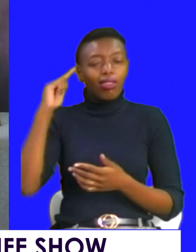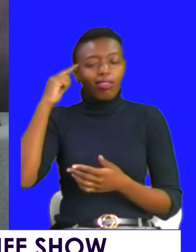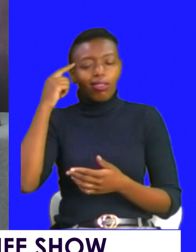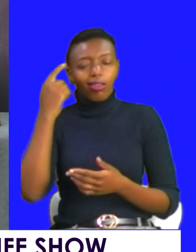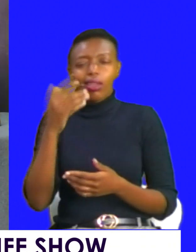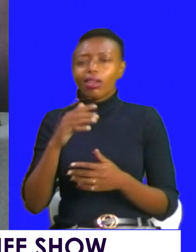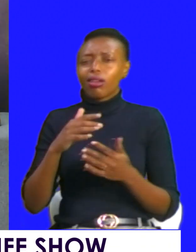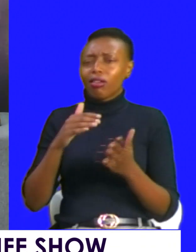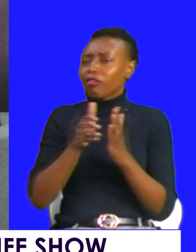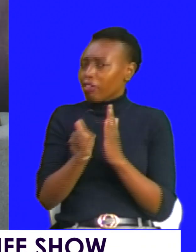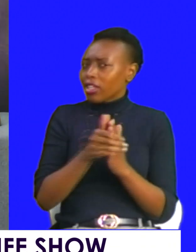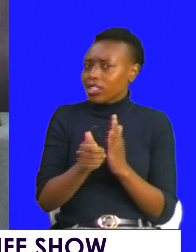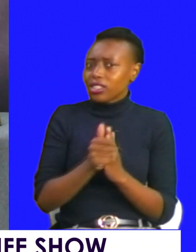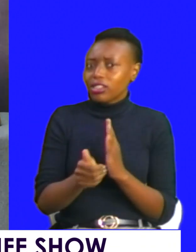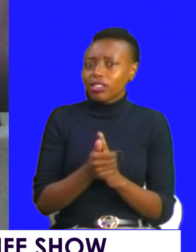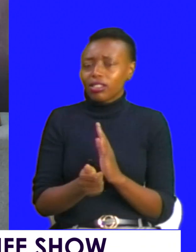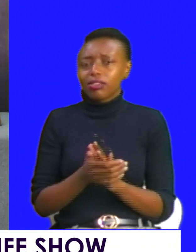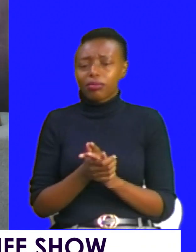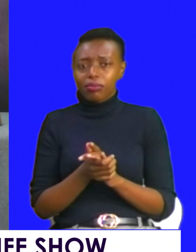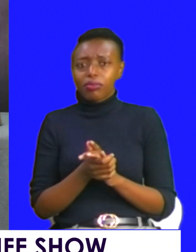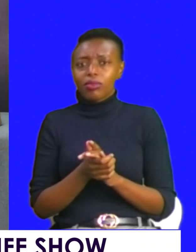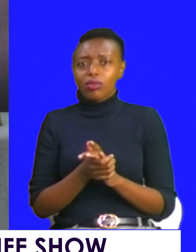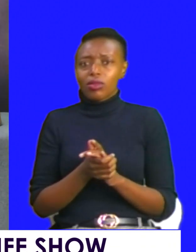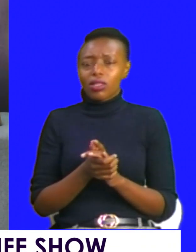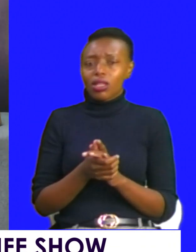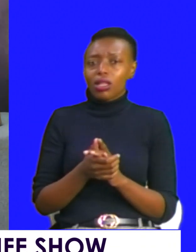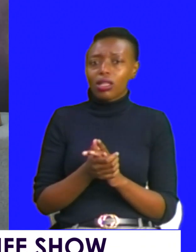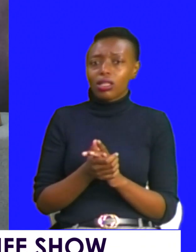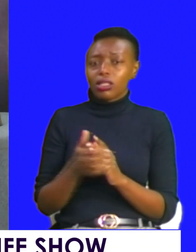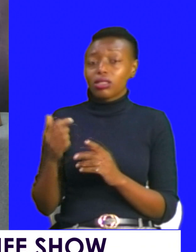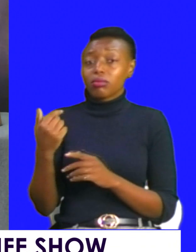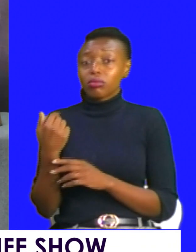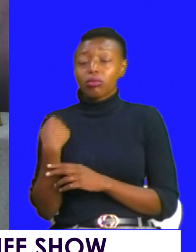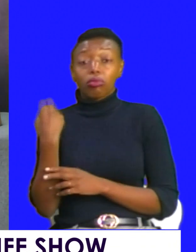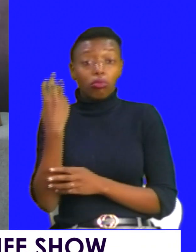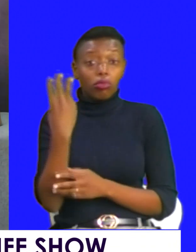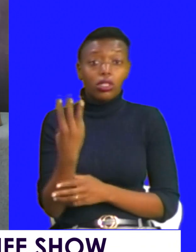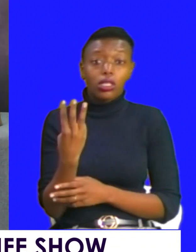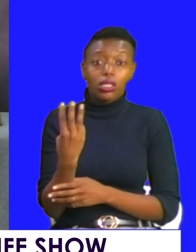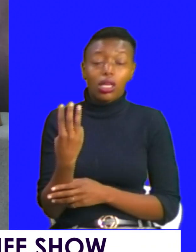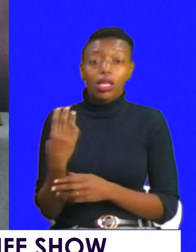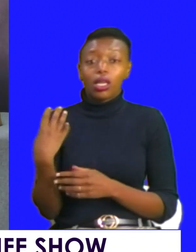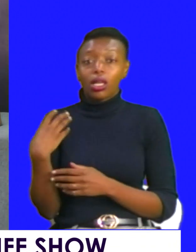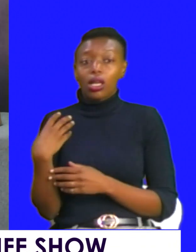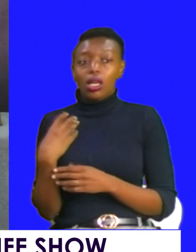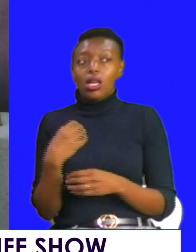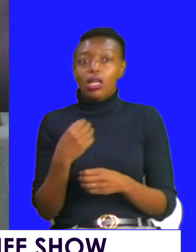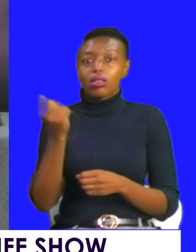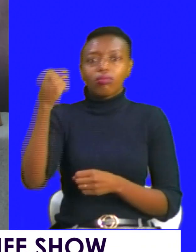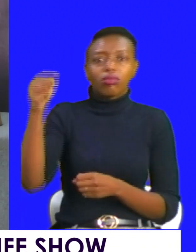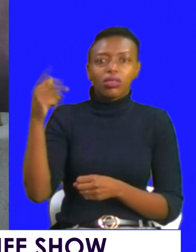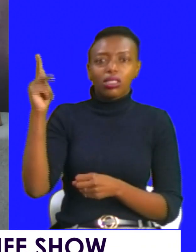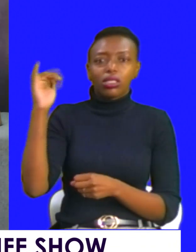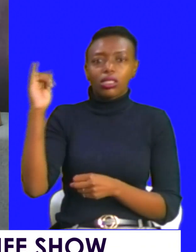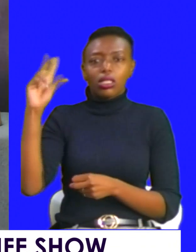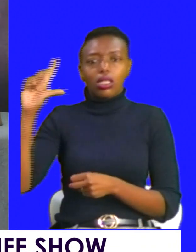to take advantage. And then another thing is their skills are on demand. Okay. Right. So because their skills are on demand, an organization would